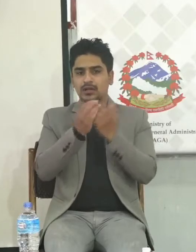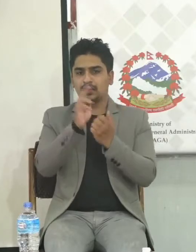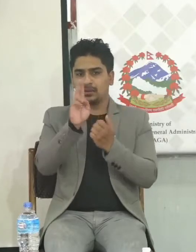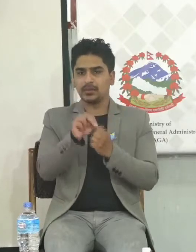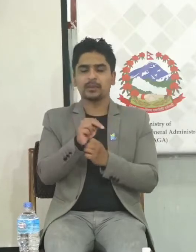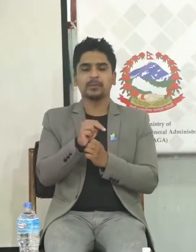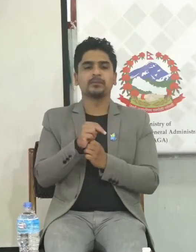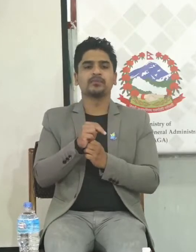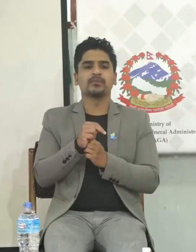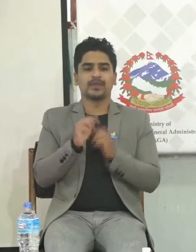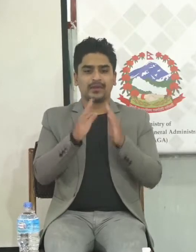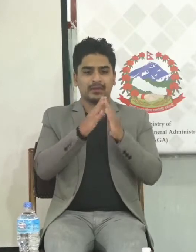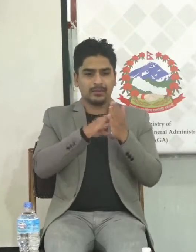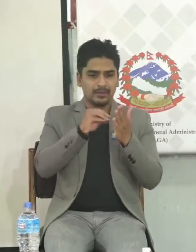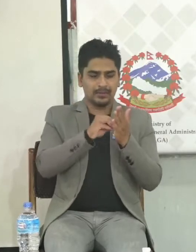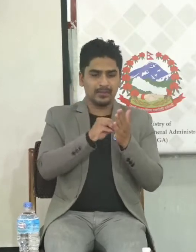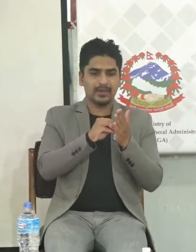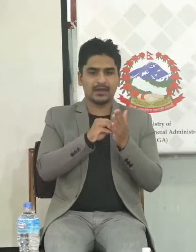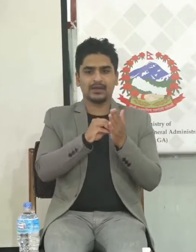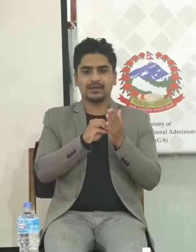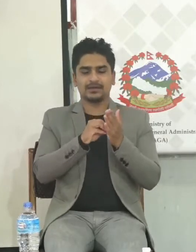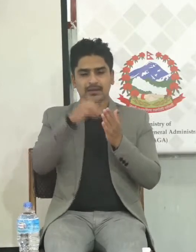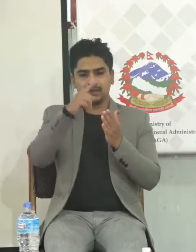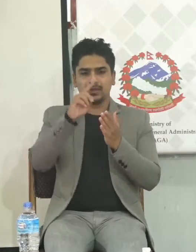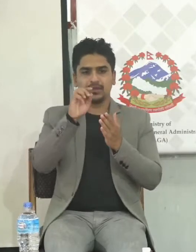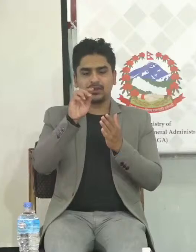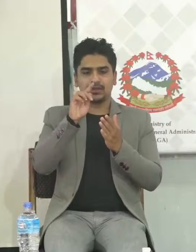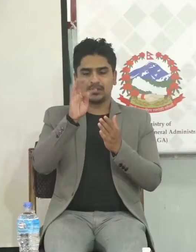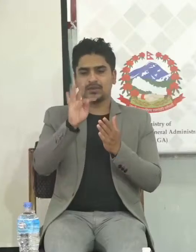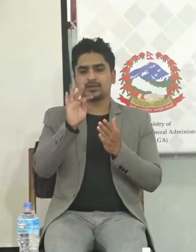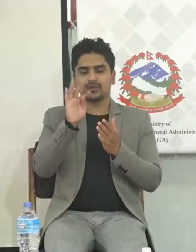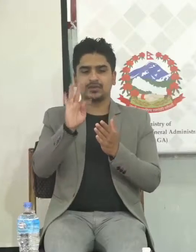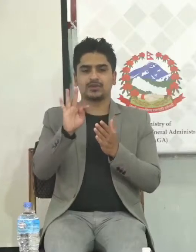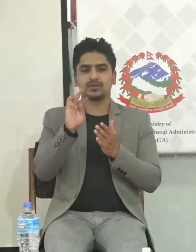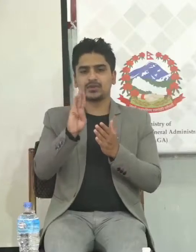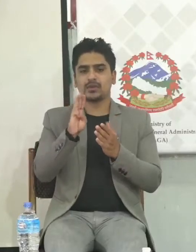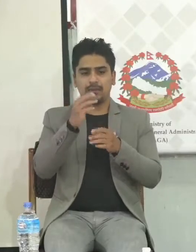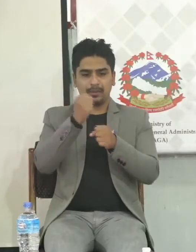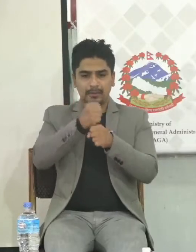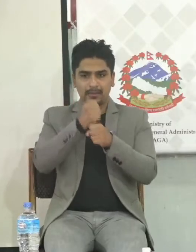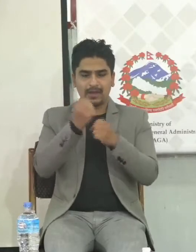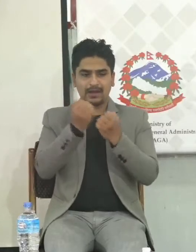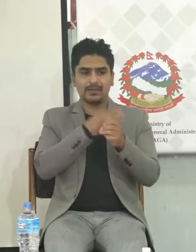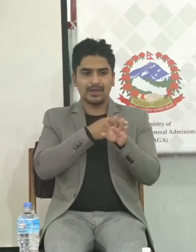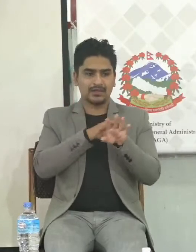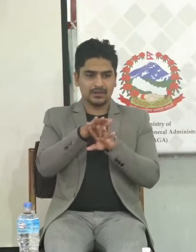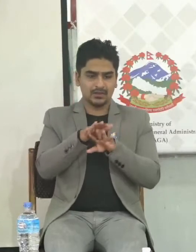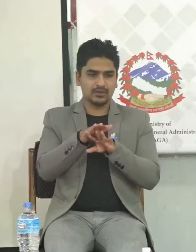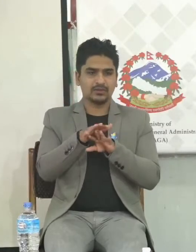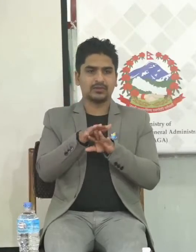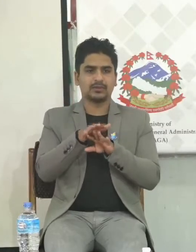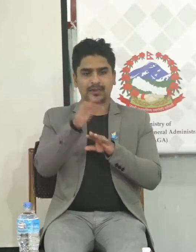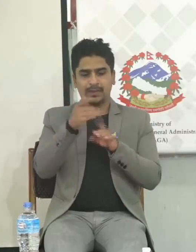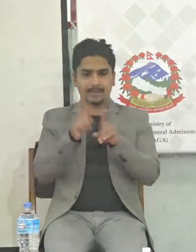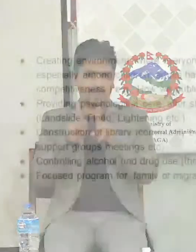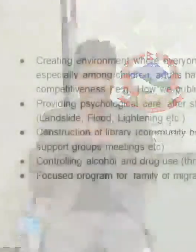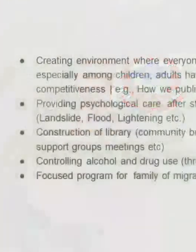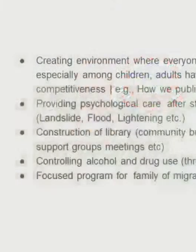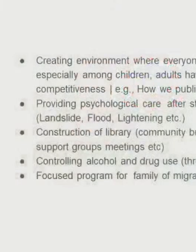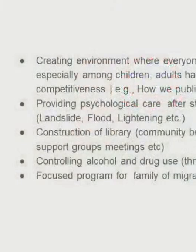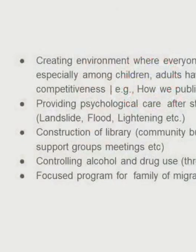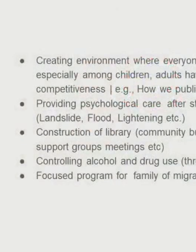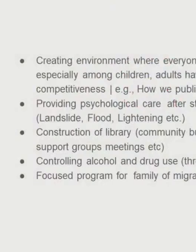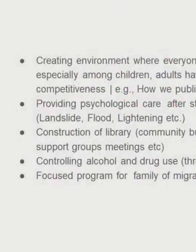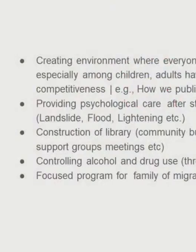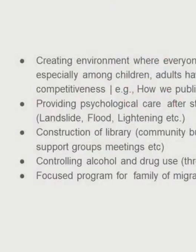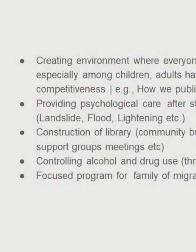problems. So you have 2 more minutes only. So I will share this PowerPoint later on, and I will also be